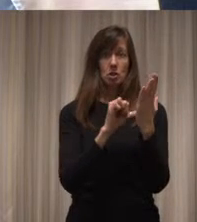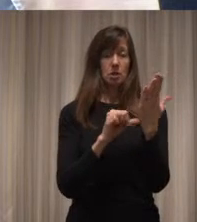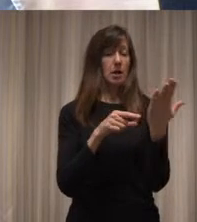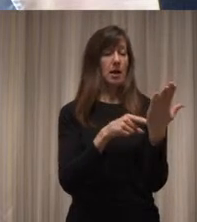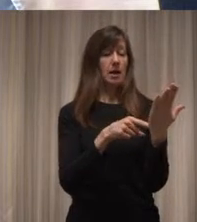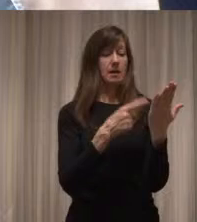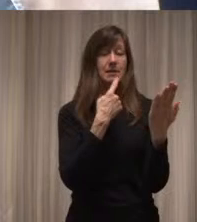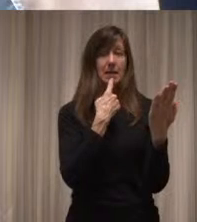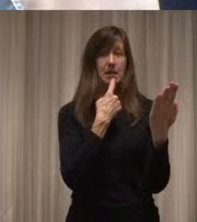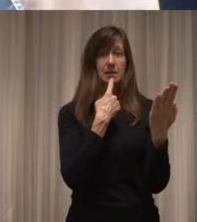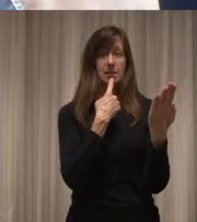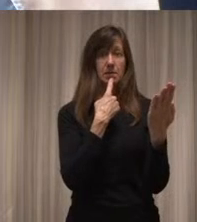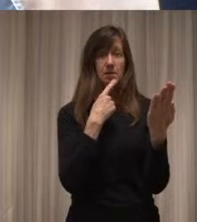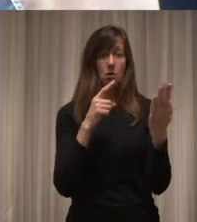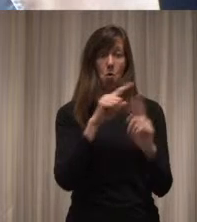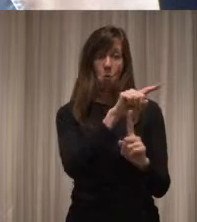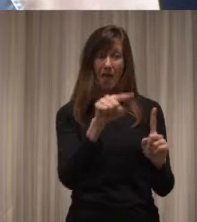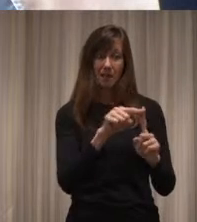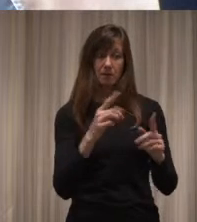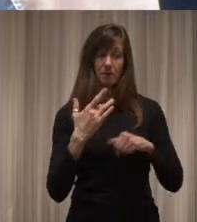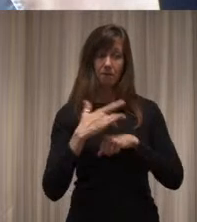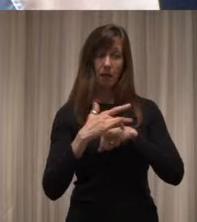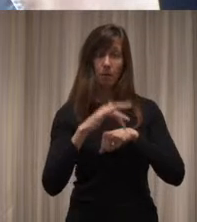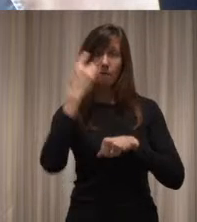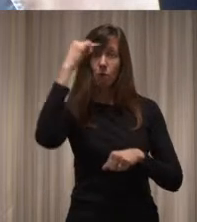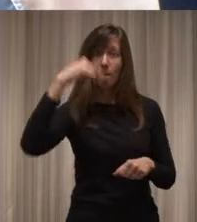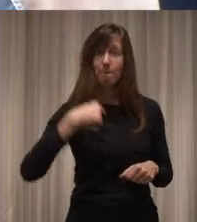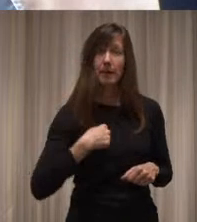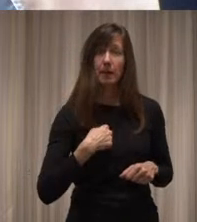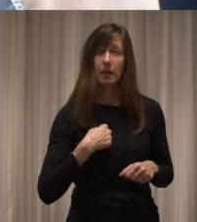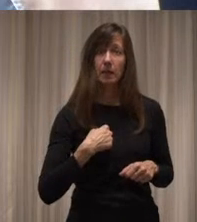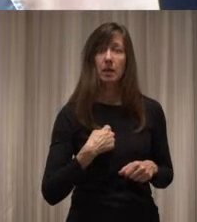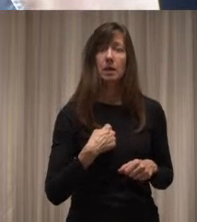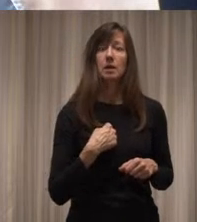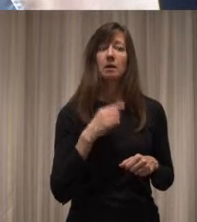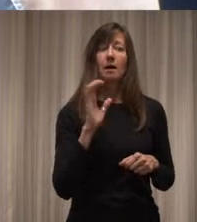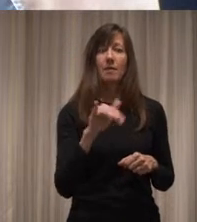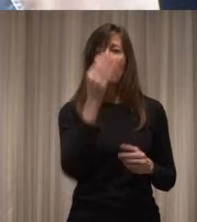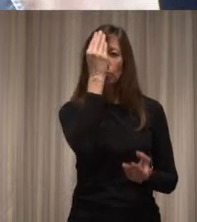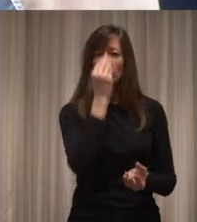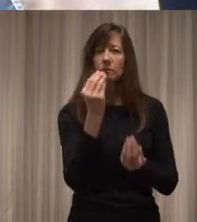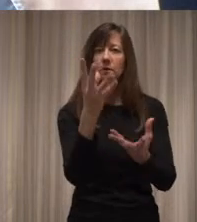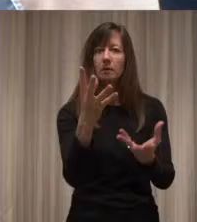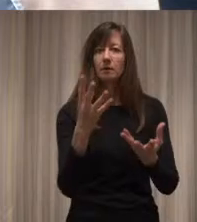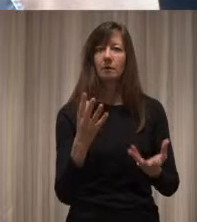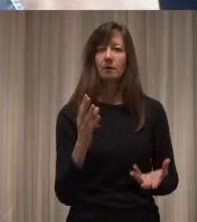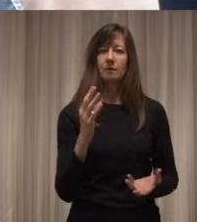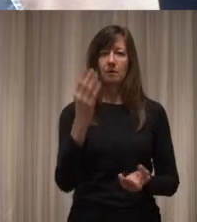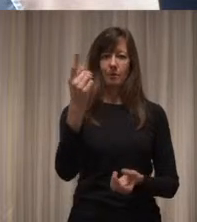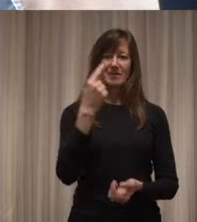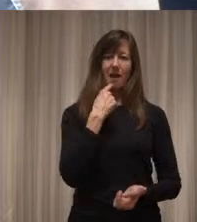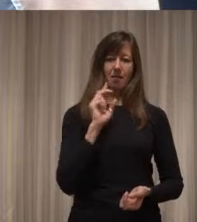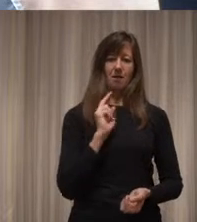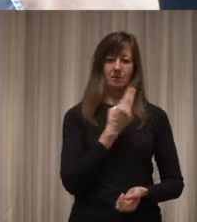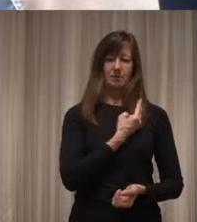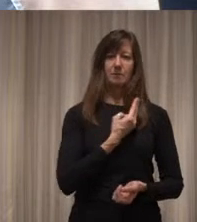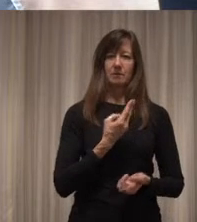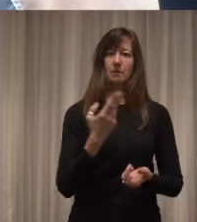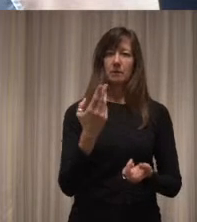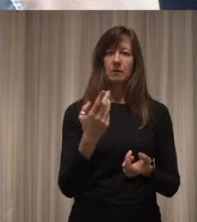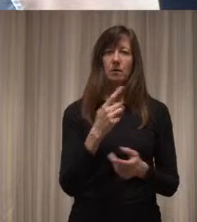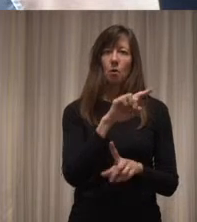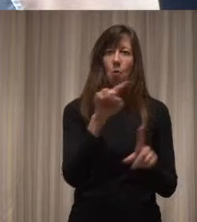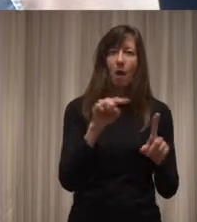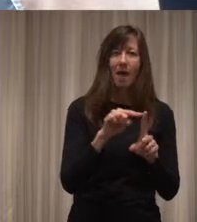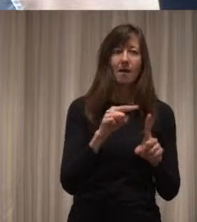know might not be immediately, but when it's available to me, I want to be informed about that, and I want to get those instructions